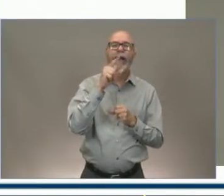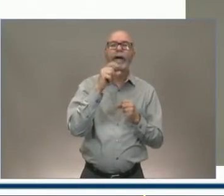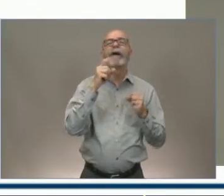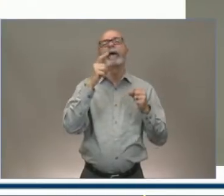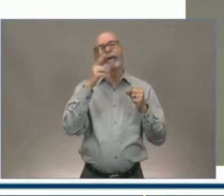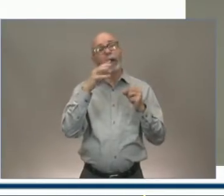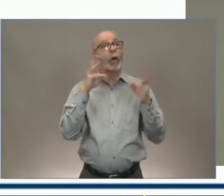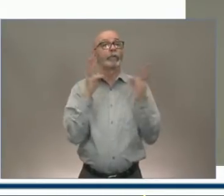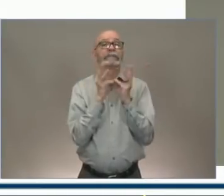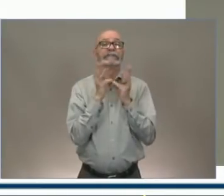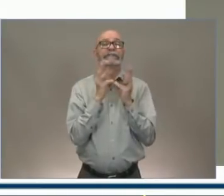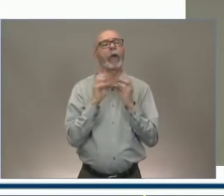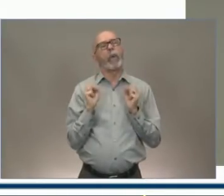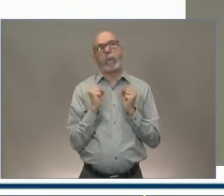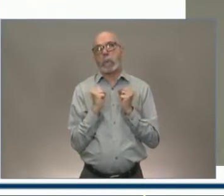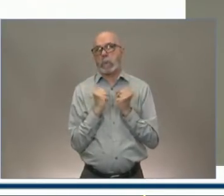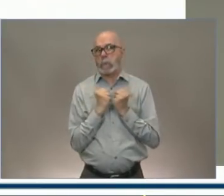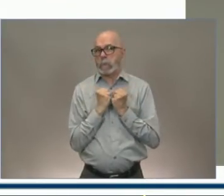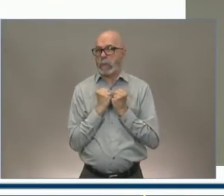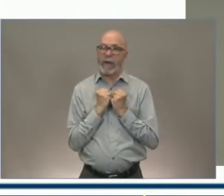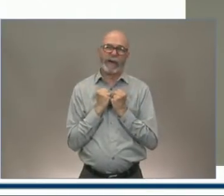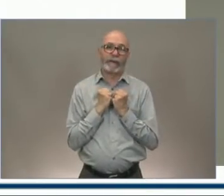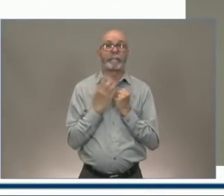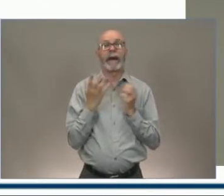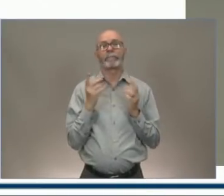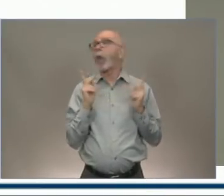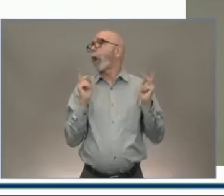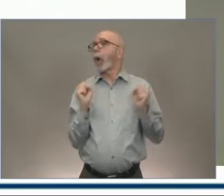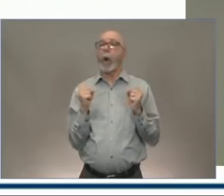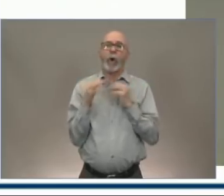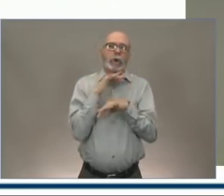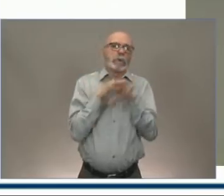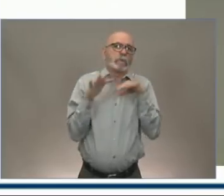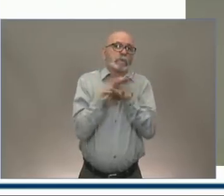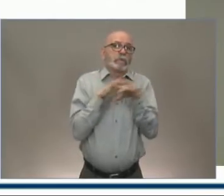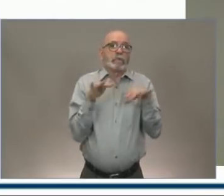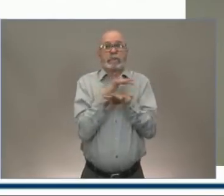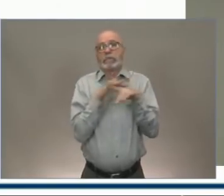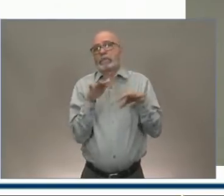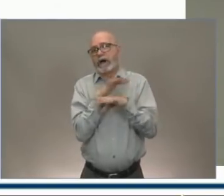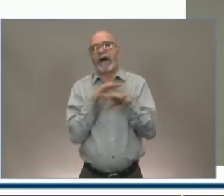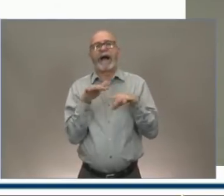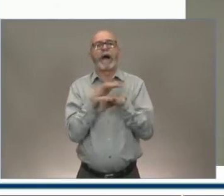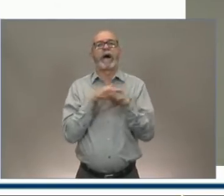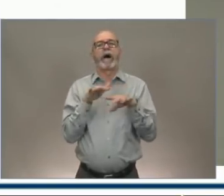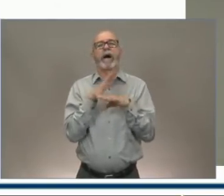outside more, and we know that outdoors, all those outdoor activities, there's less risk of